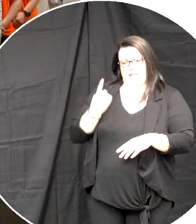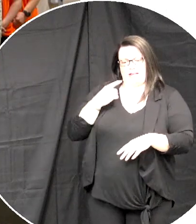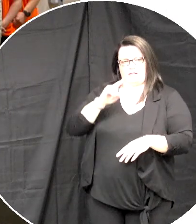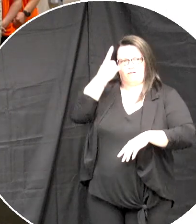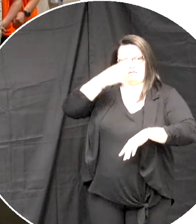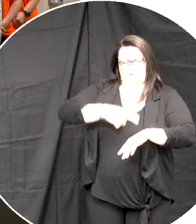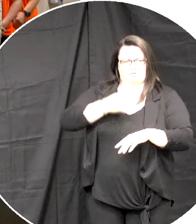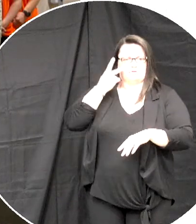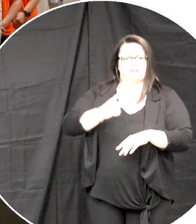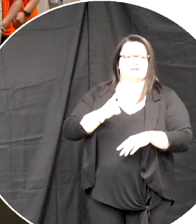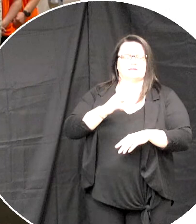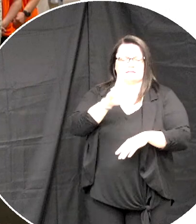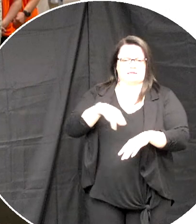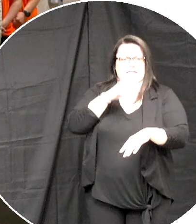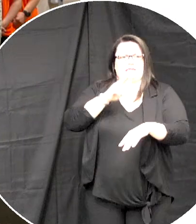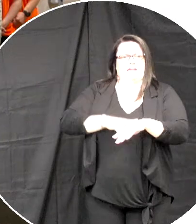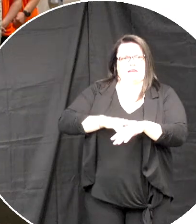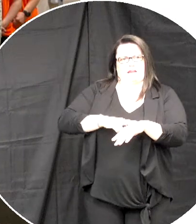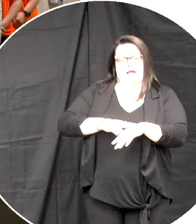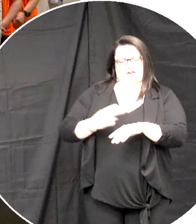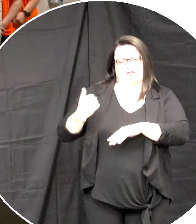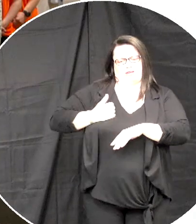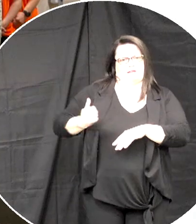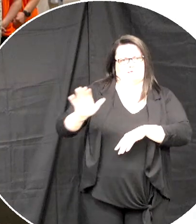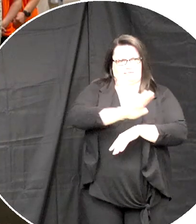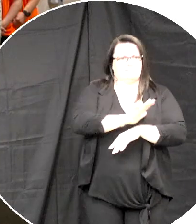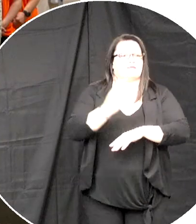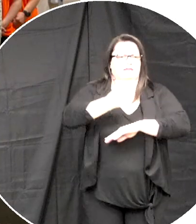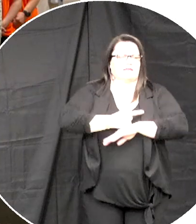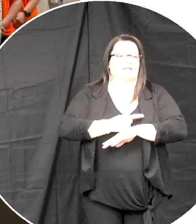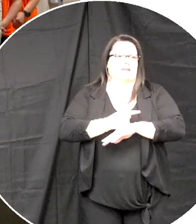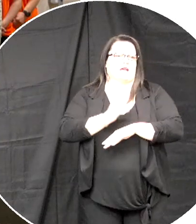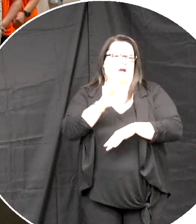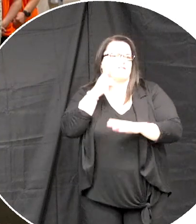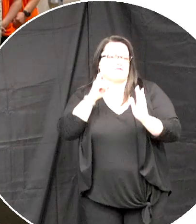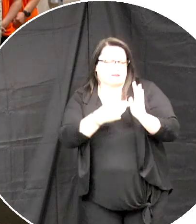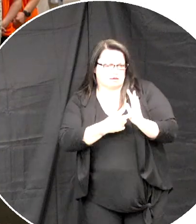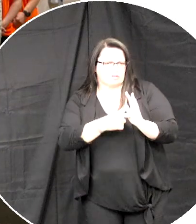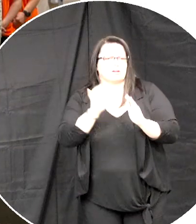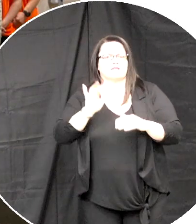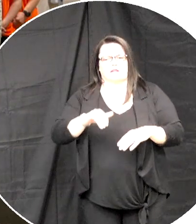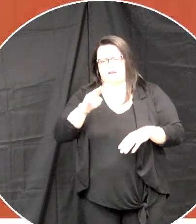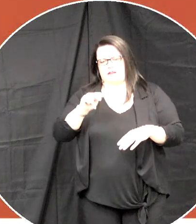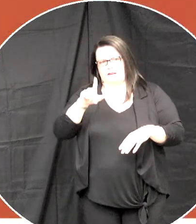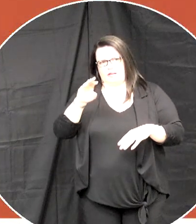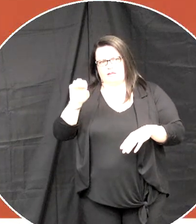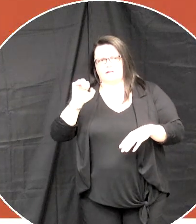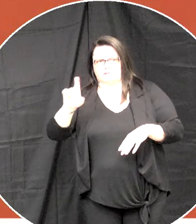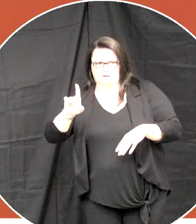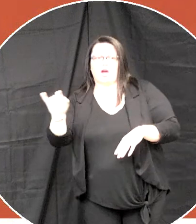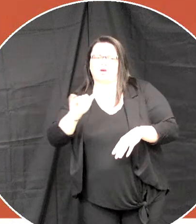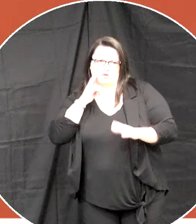Reconciliation, and it was recognized by the province and NLESD, as it will be this year.